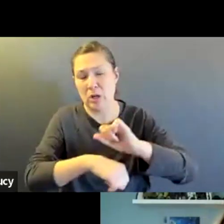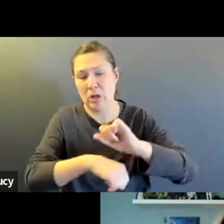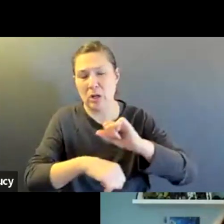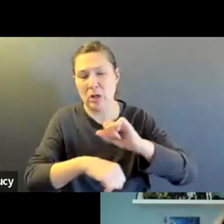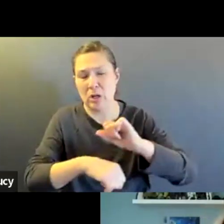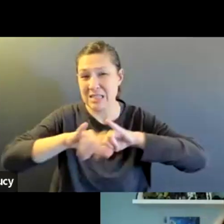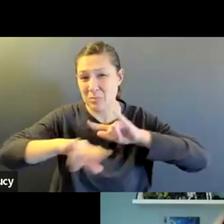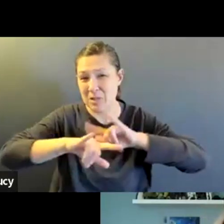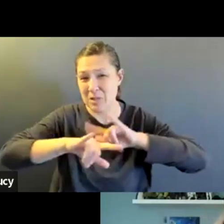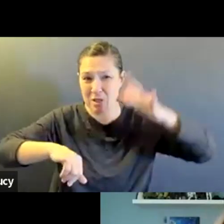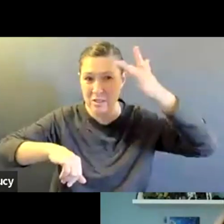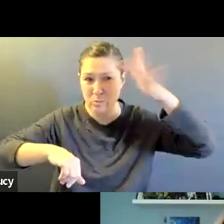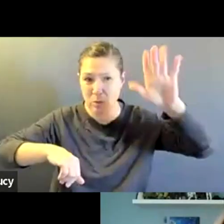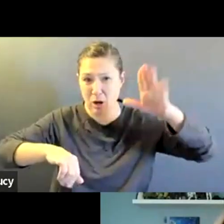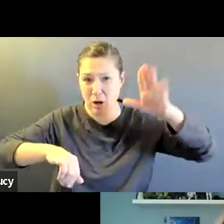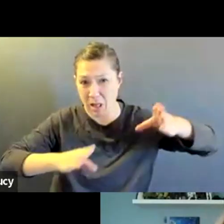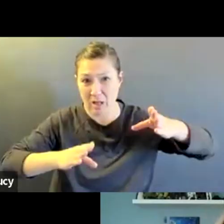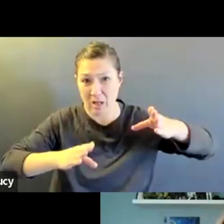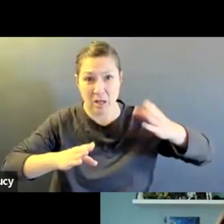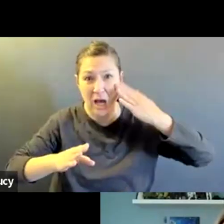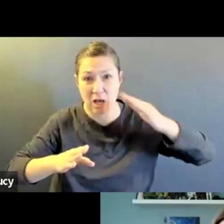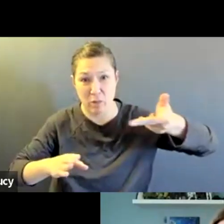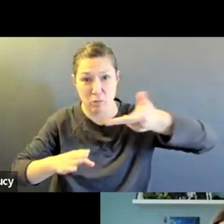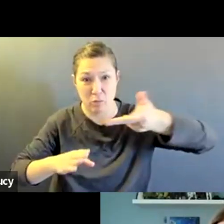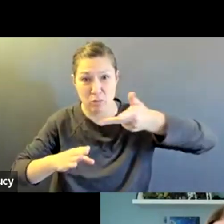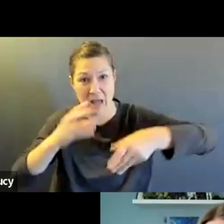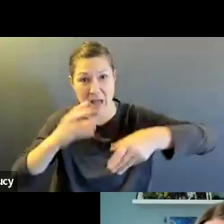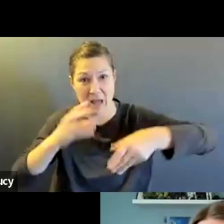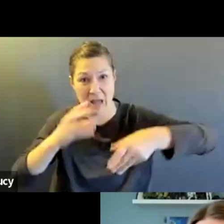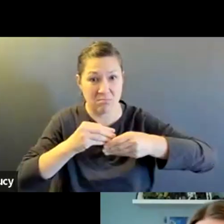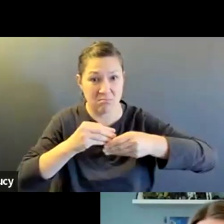If Carson, Jessica, or Amanda want to add anything to that.